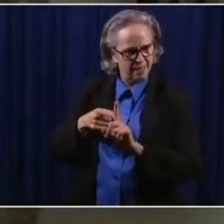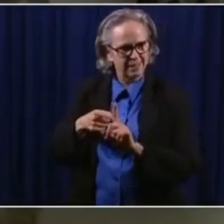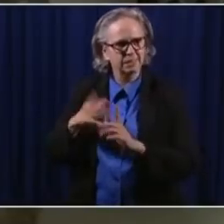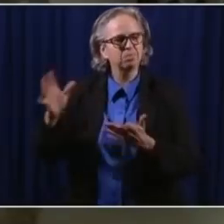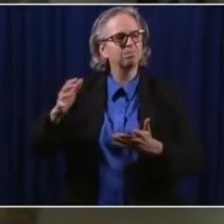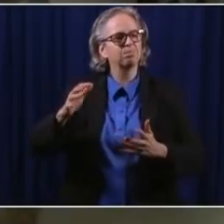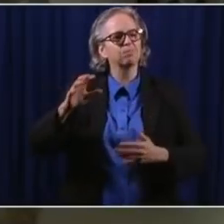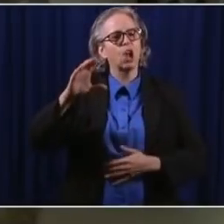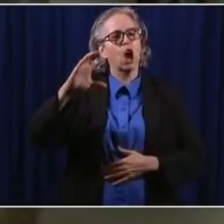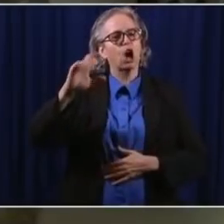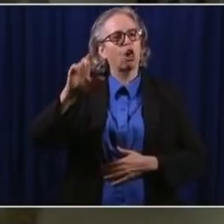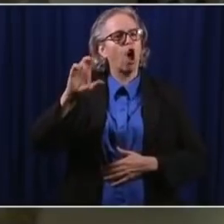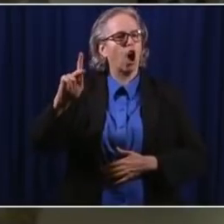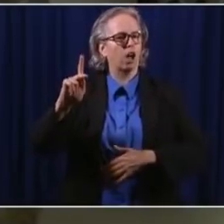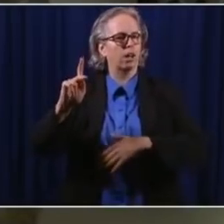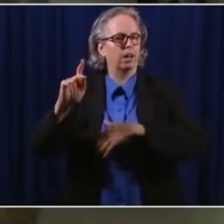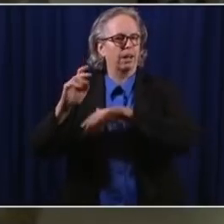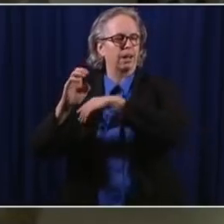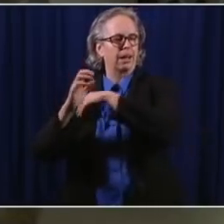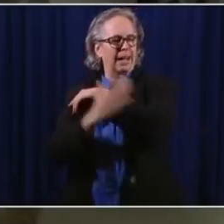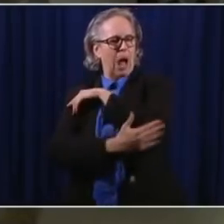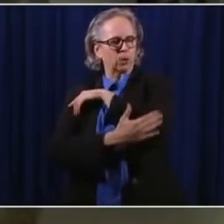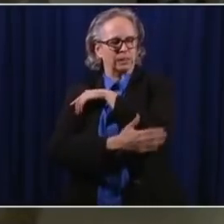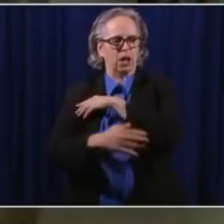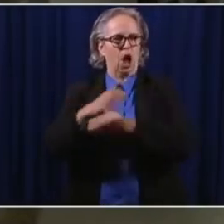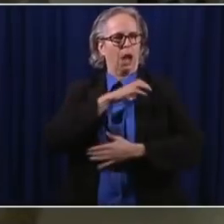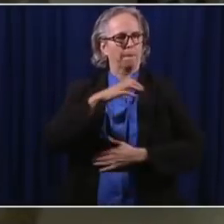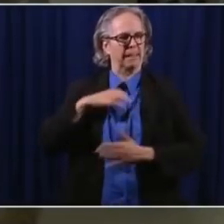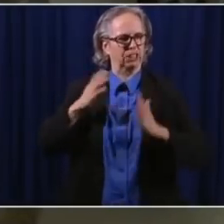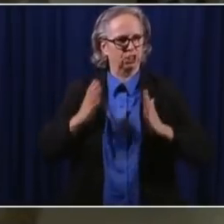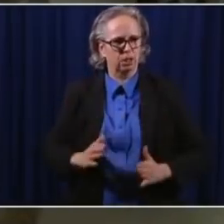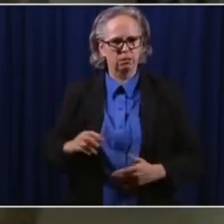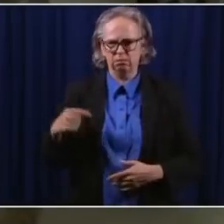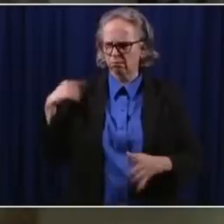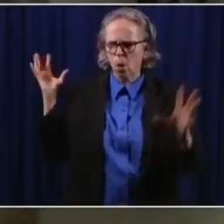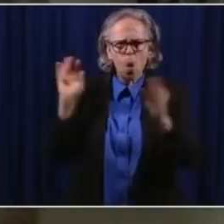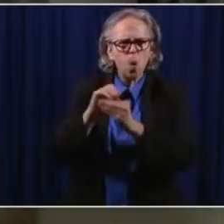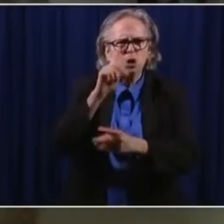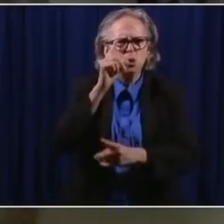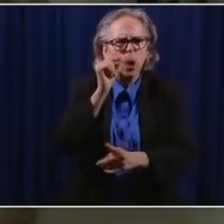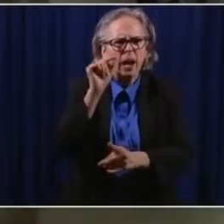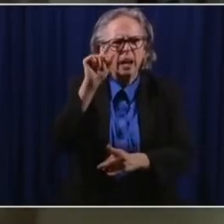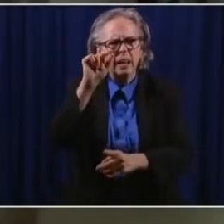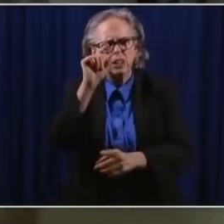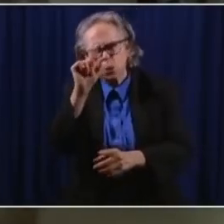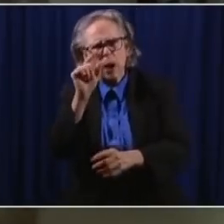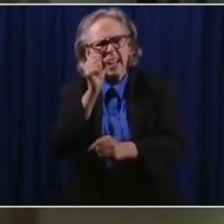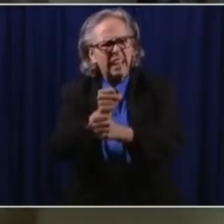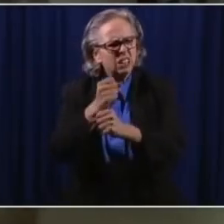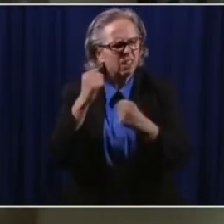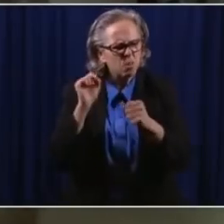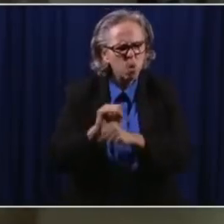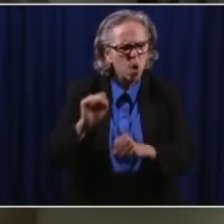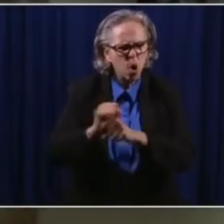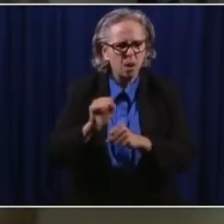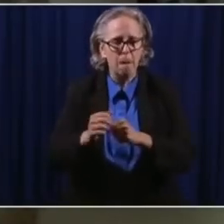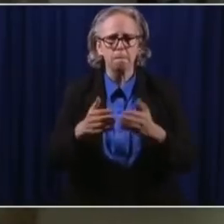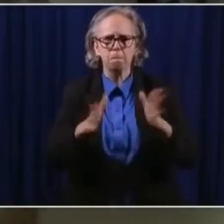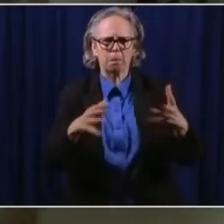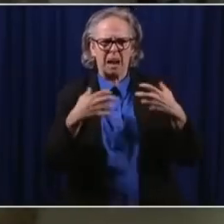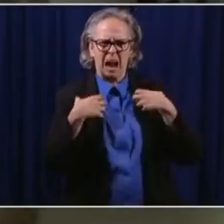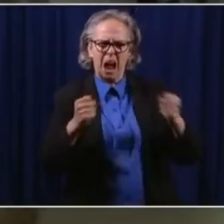Commissioner for the past 20 years. He has more than 31 years of public health experience at the state and the